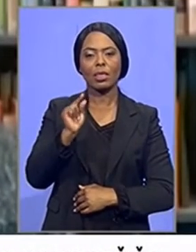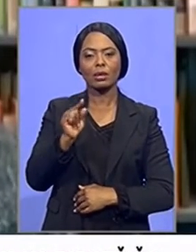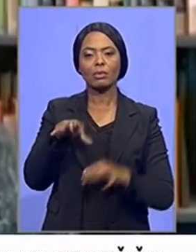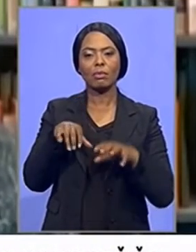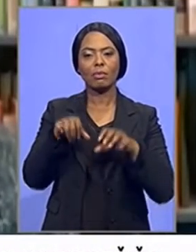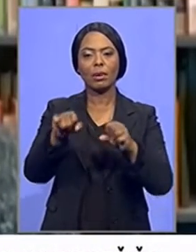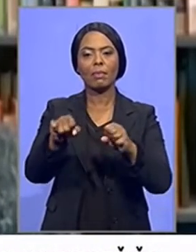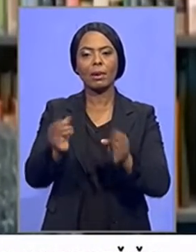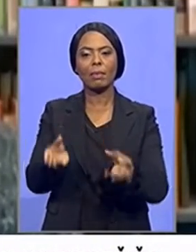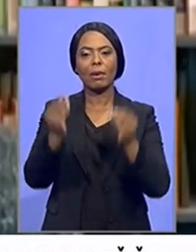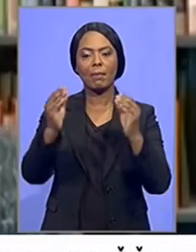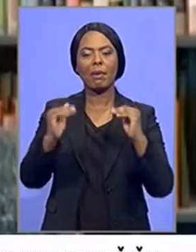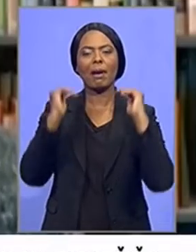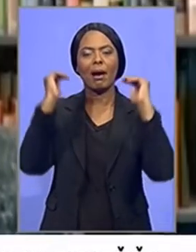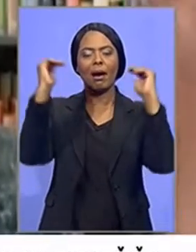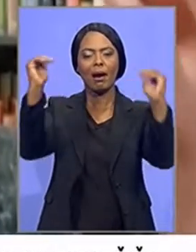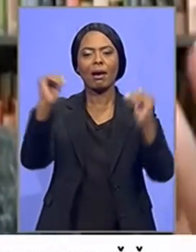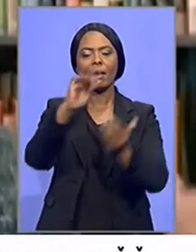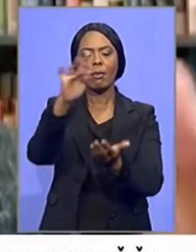what it is to actually take